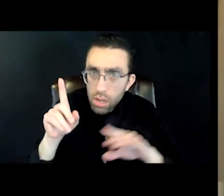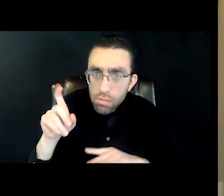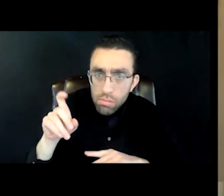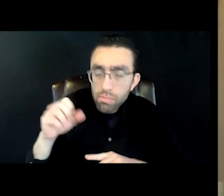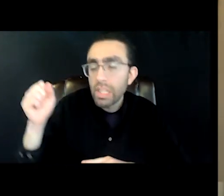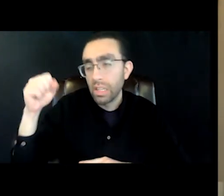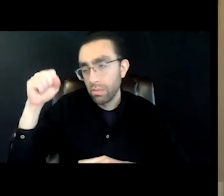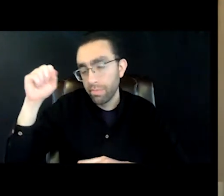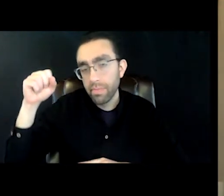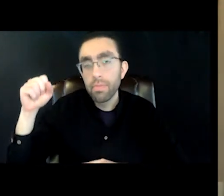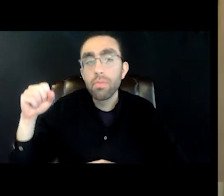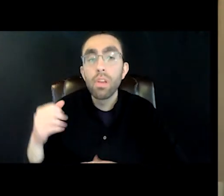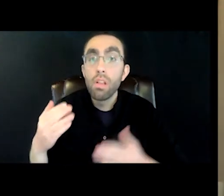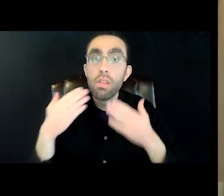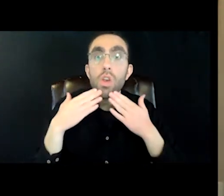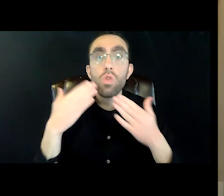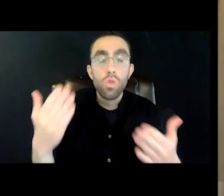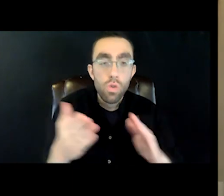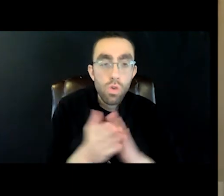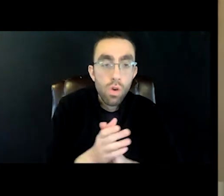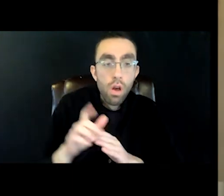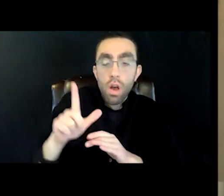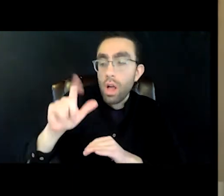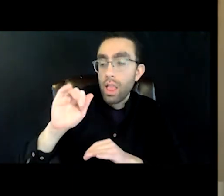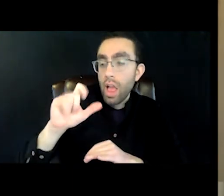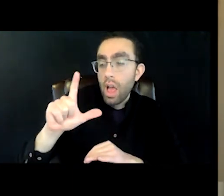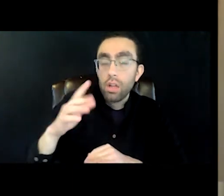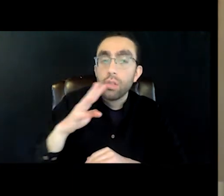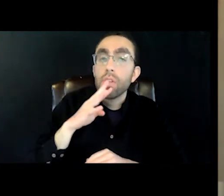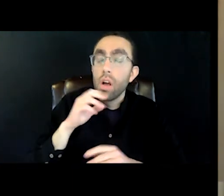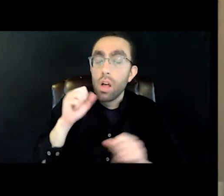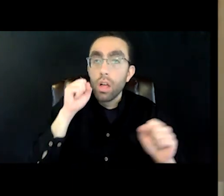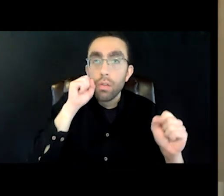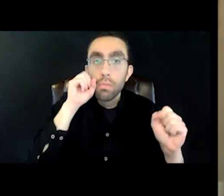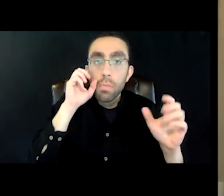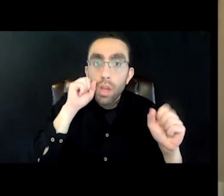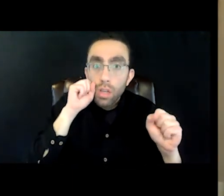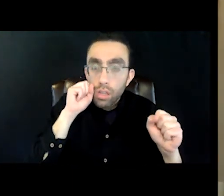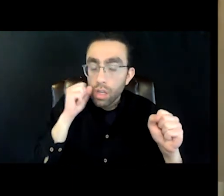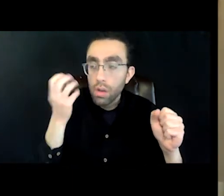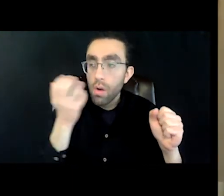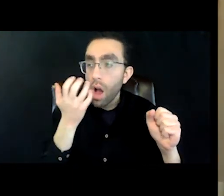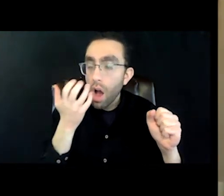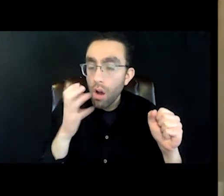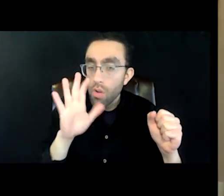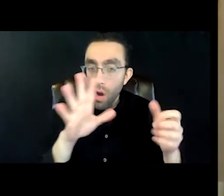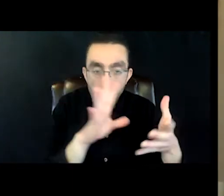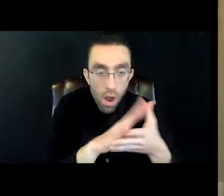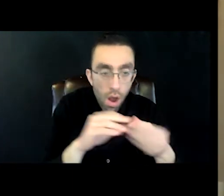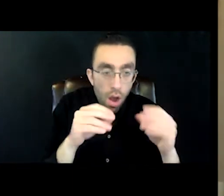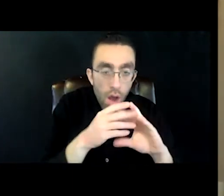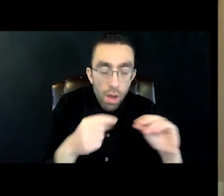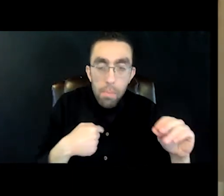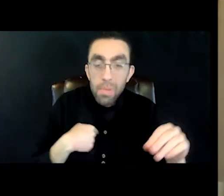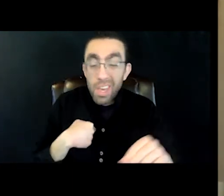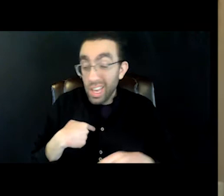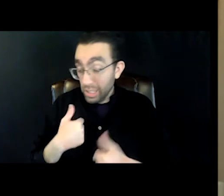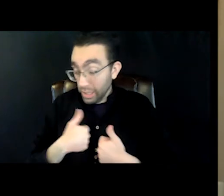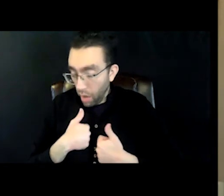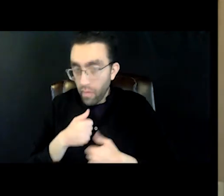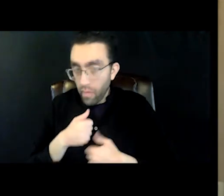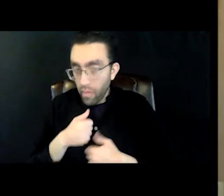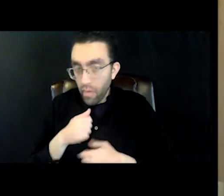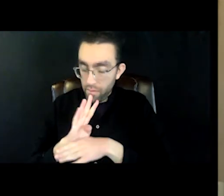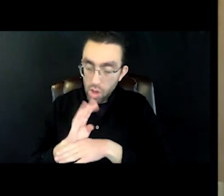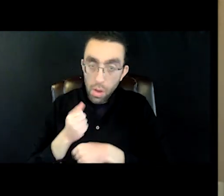you. That was amazing. As a filmmaker, as an artist, as a cultural worker, it's